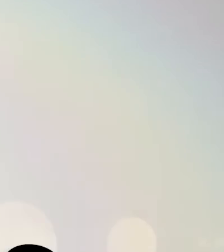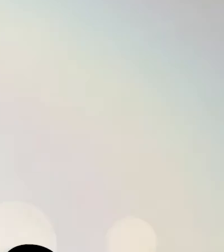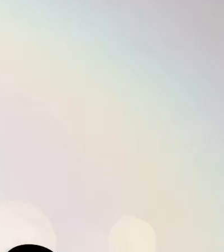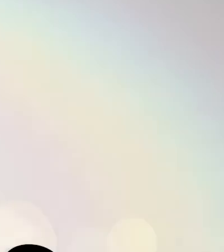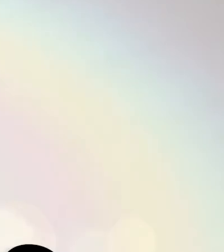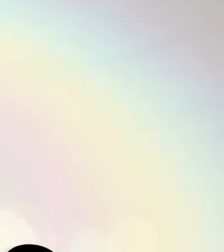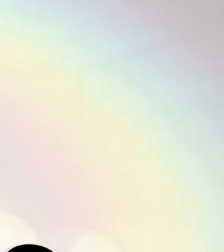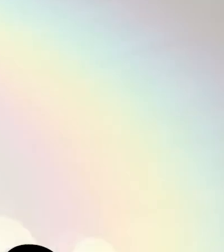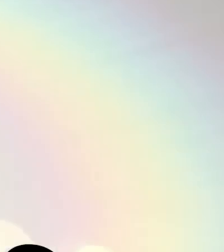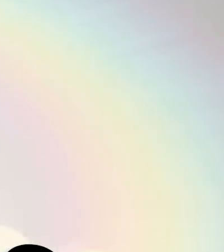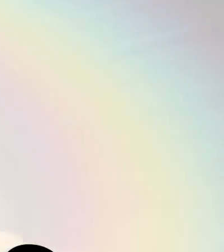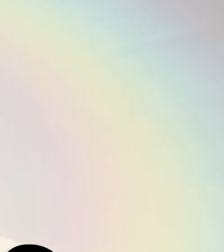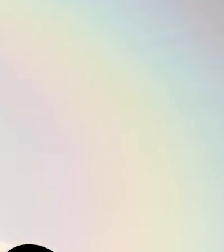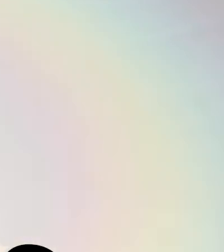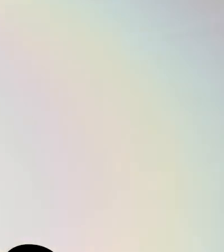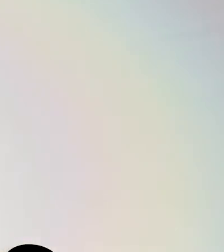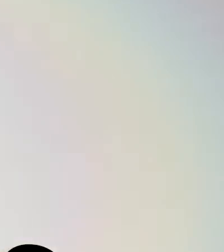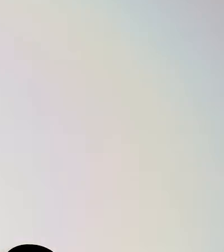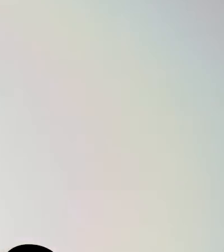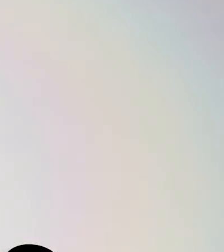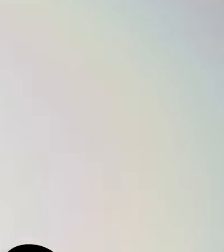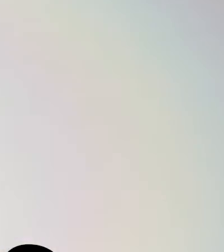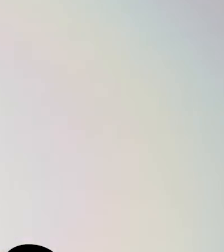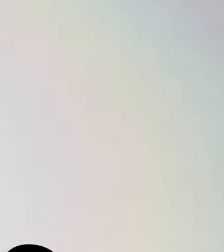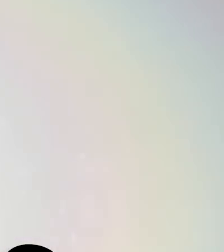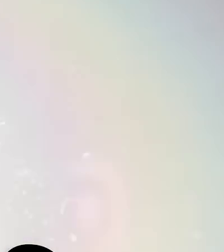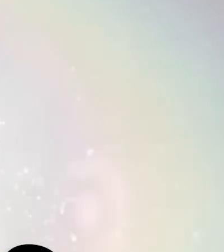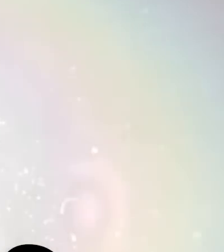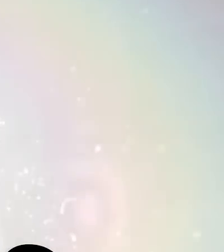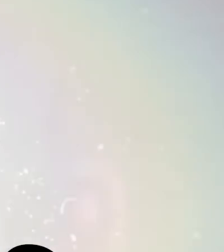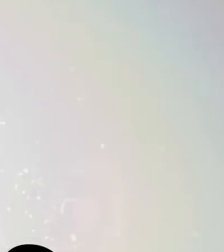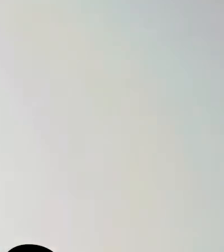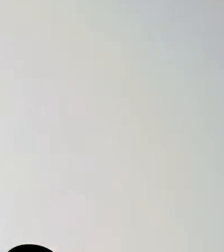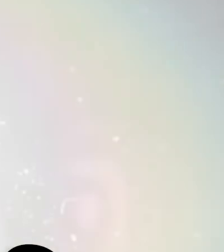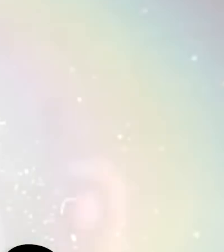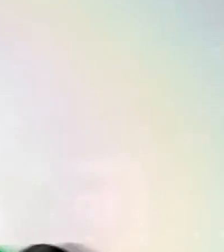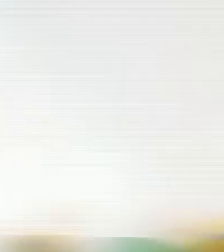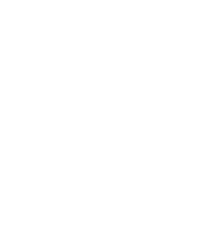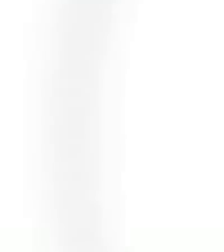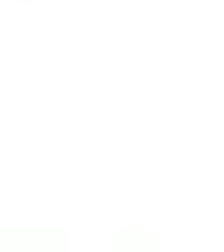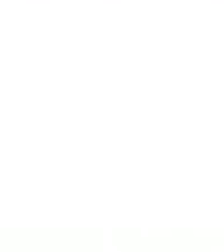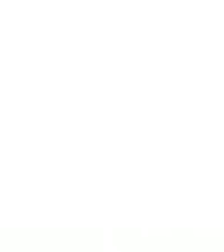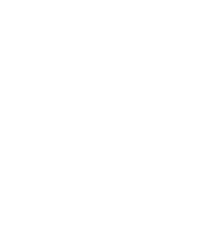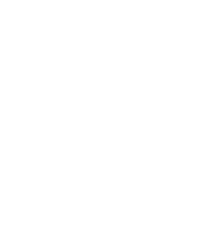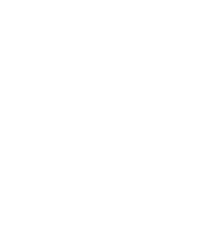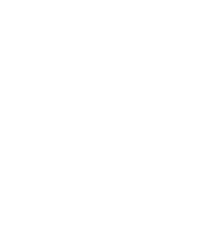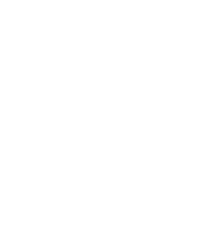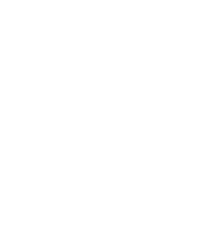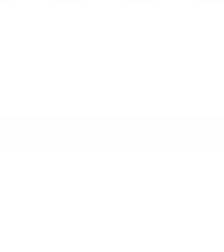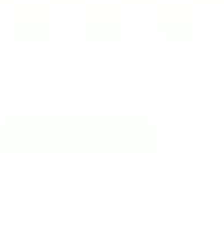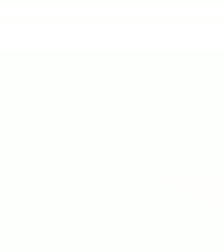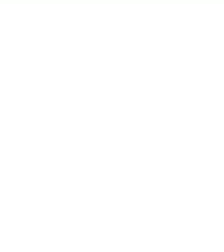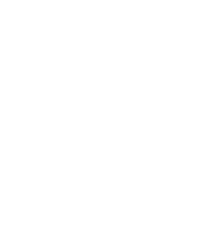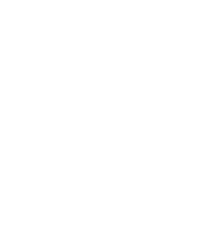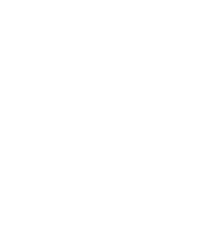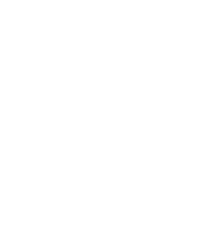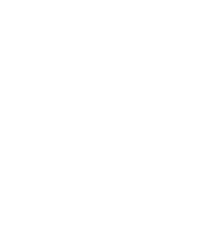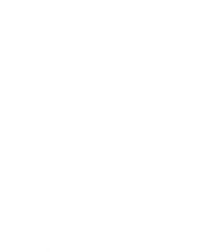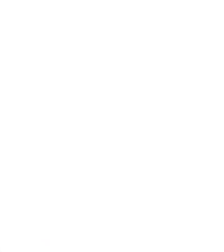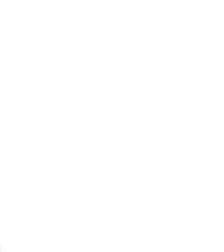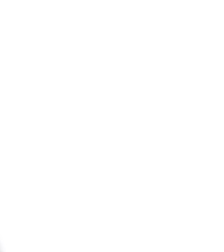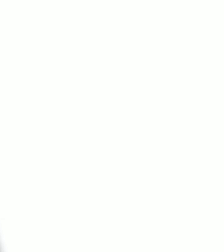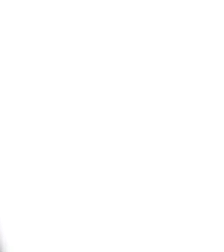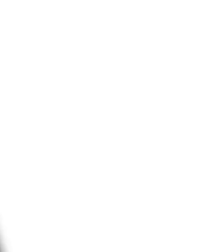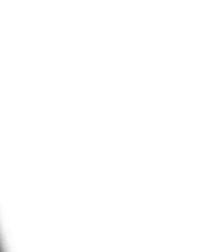of the ICT consultancy required to design the NIDS architecture. In November 2016, the NIDS White Paper